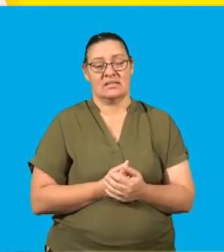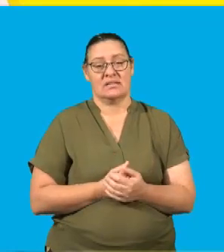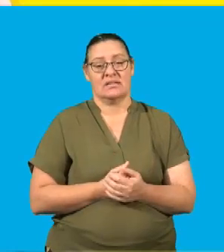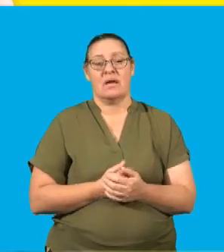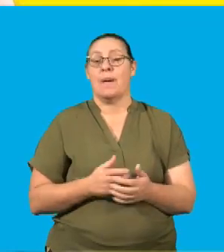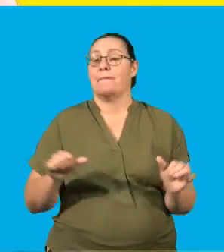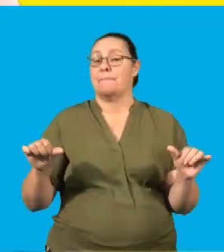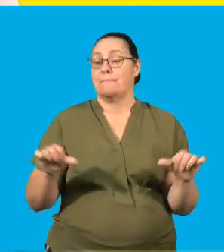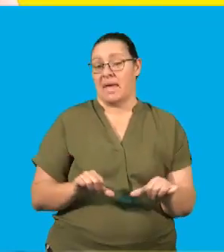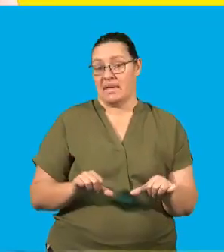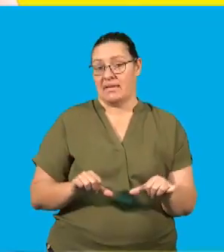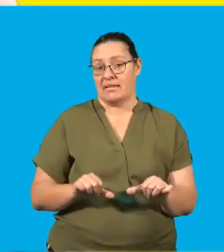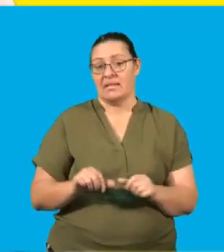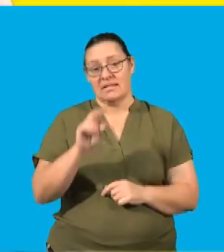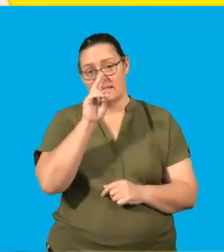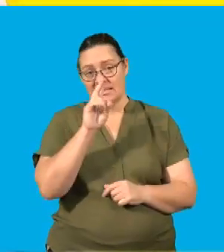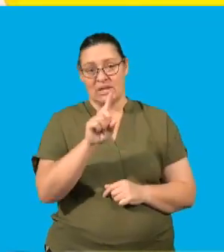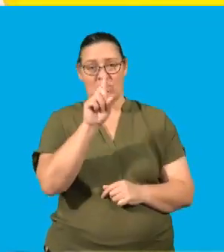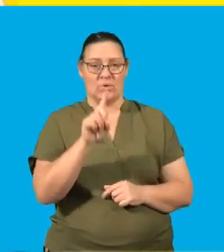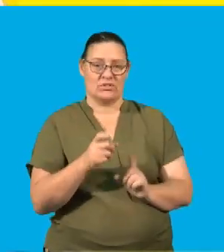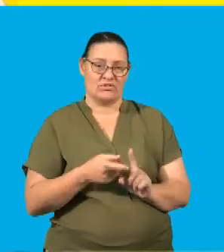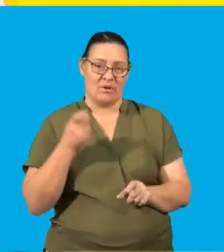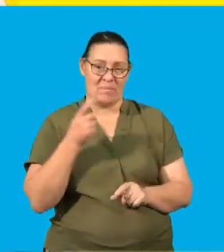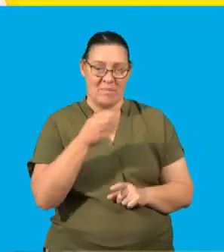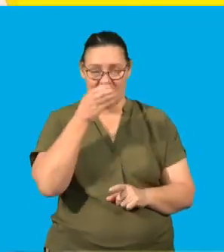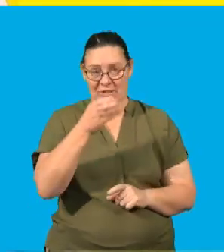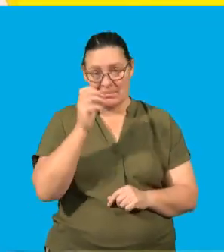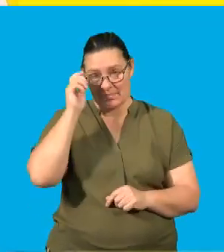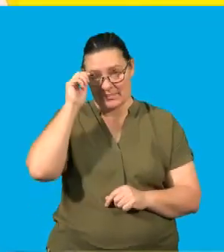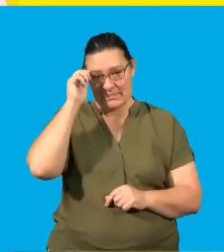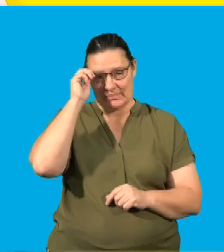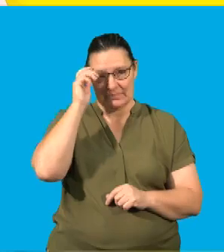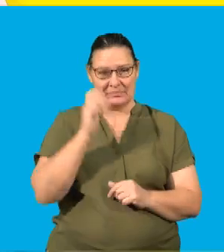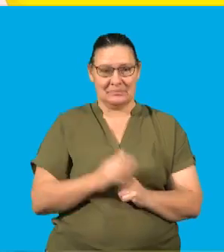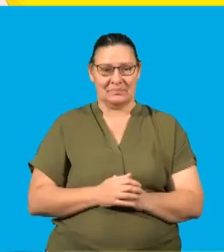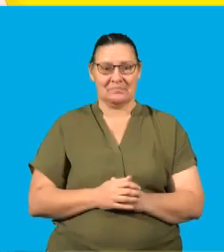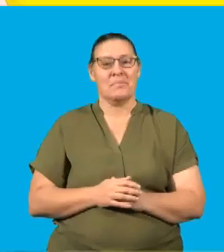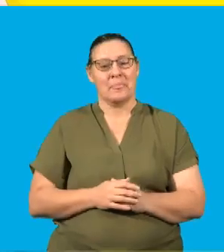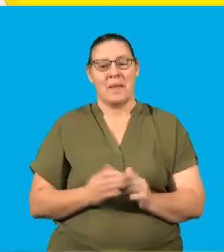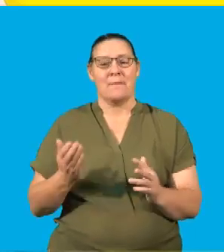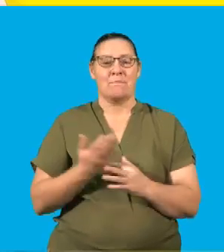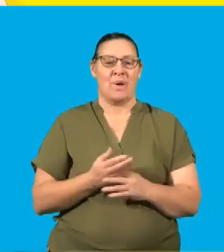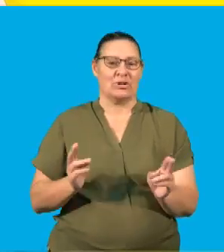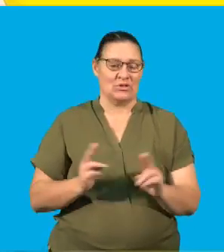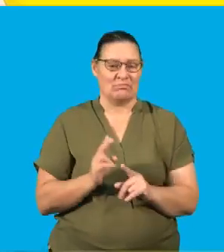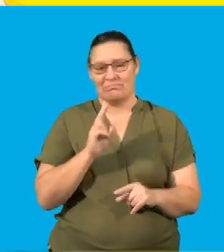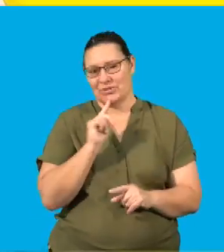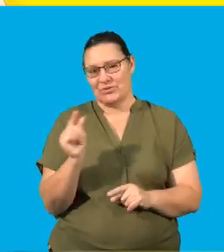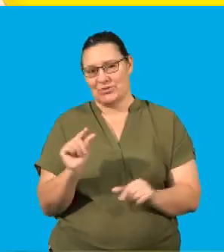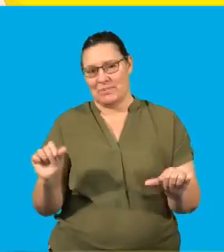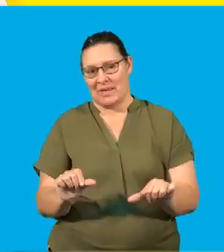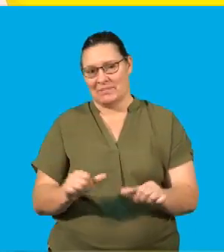break. We'll come back and see the questions from this concept that we are doing now. Let's take a short break. We'll be back